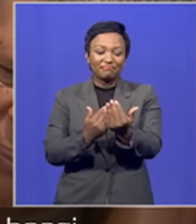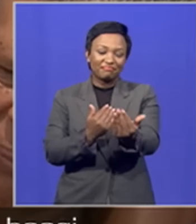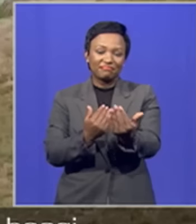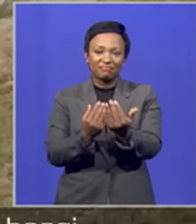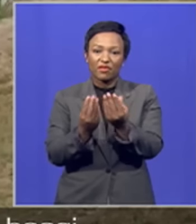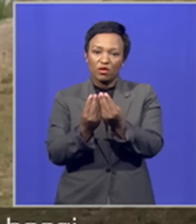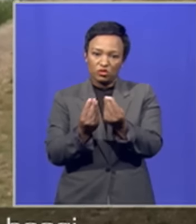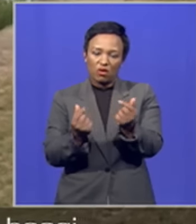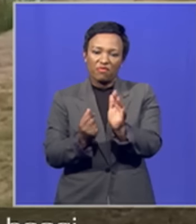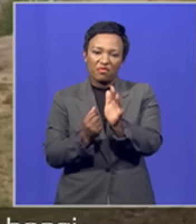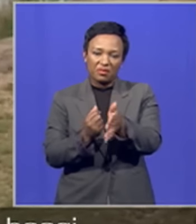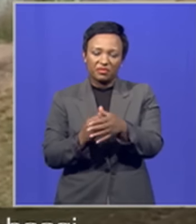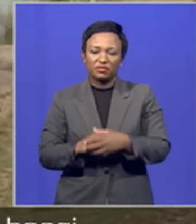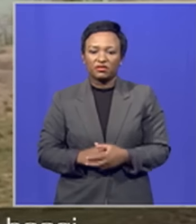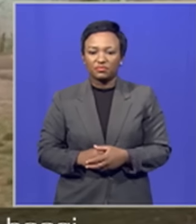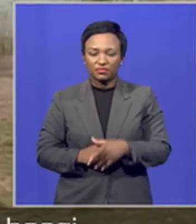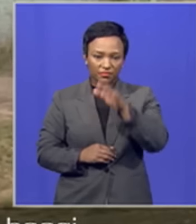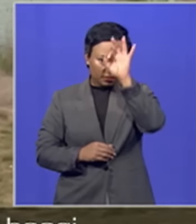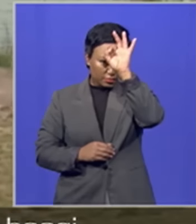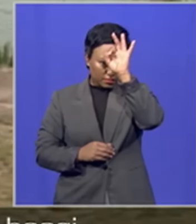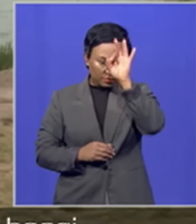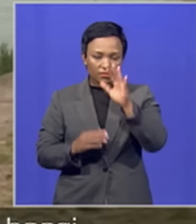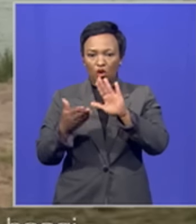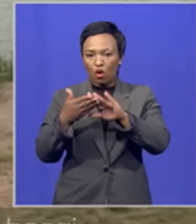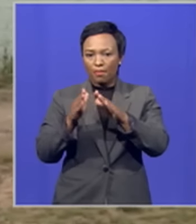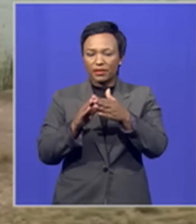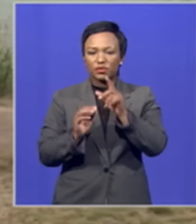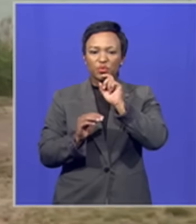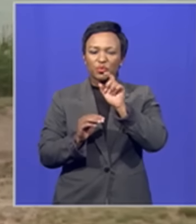this place. Mapodisi a ikuetse go baagi go dirisa